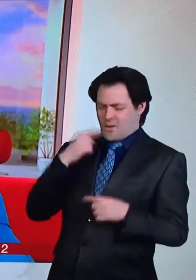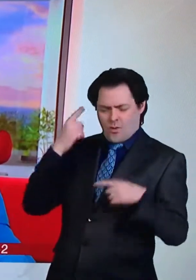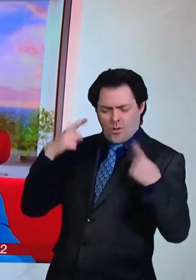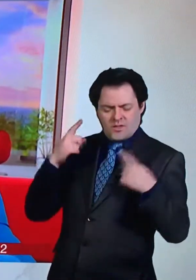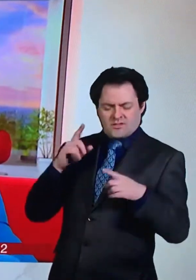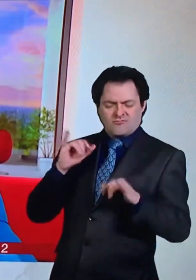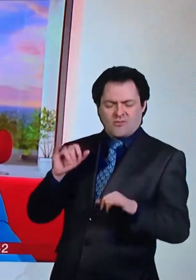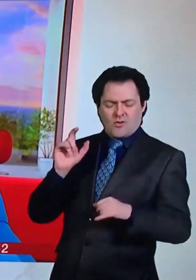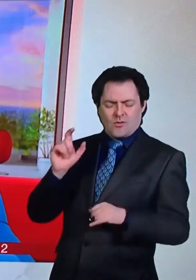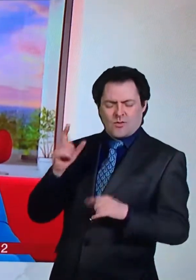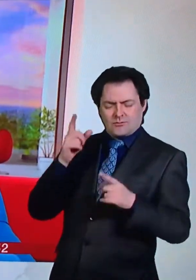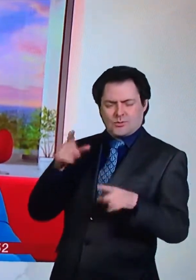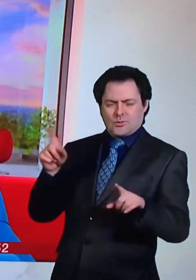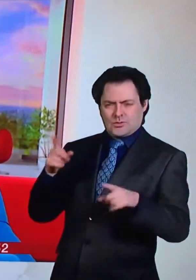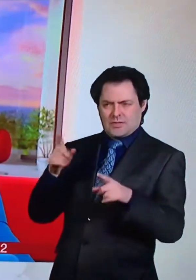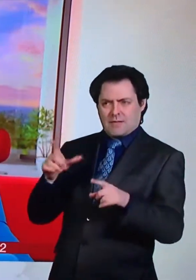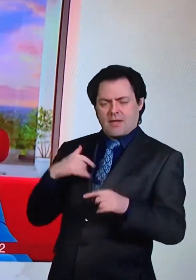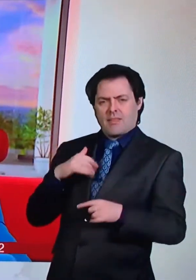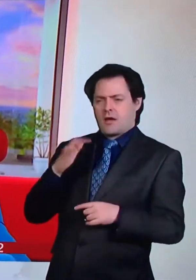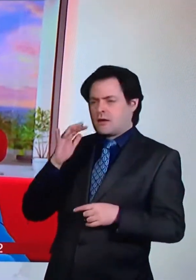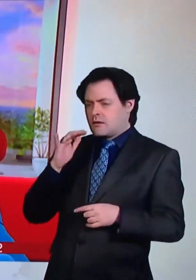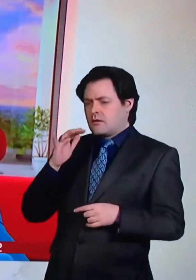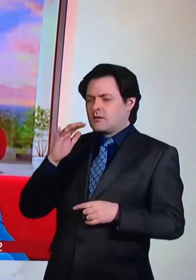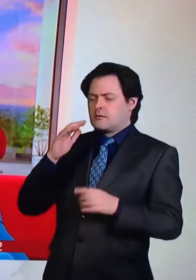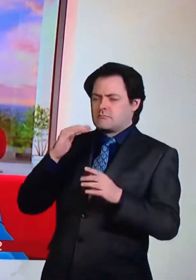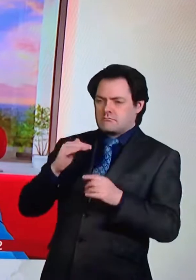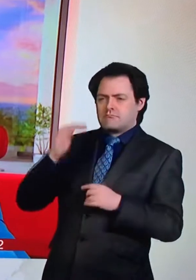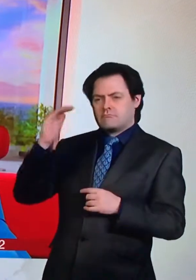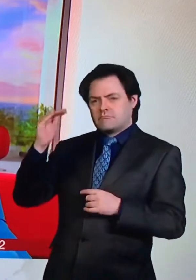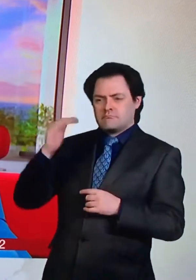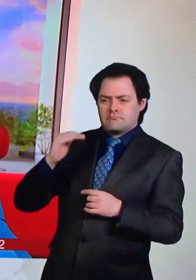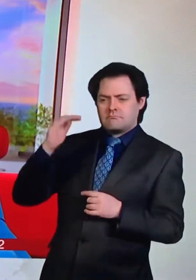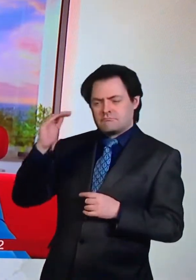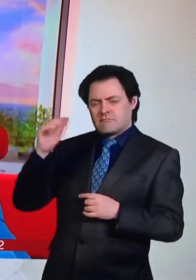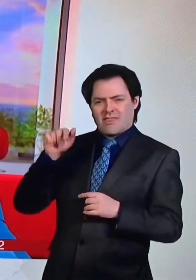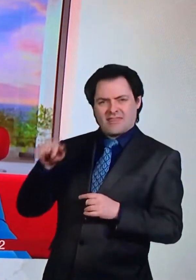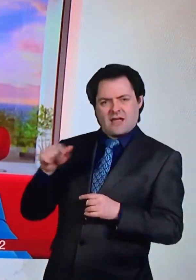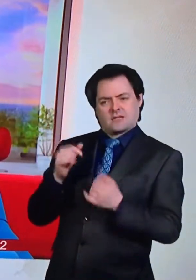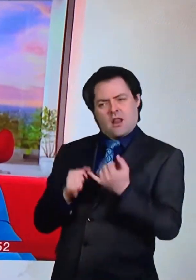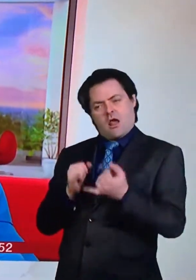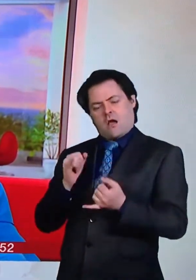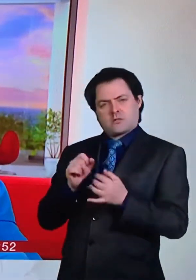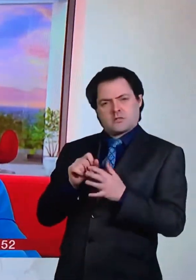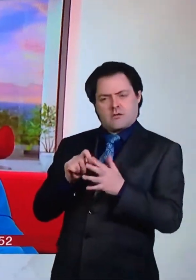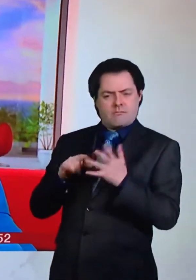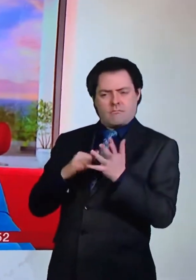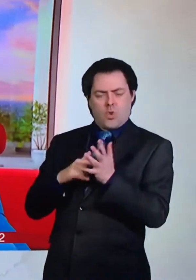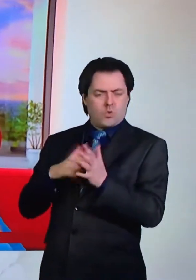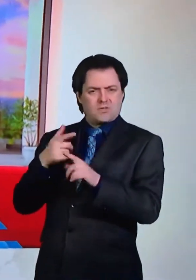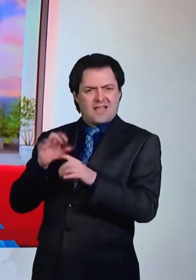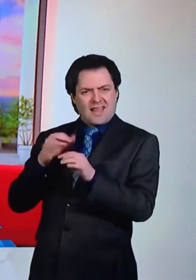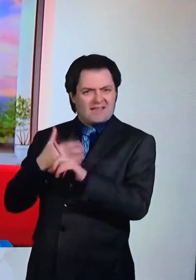what I mean? It's music, but it's haunting and it's sort of gets you in the right mood for everything, isn't it? I like it. Anyway, I'm not describing it very well, but it's good.